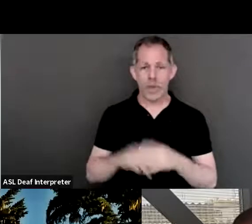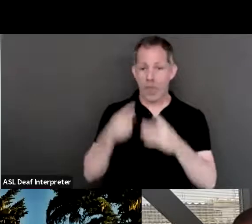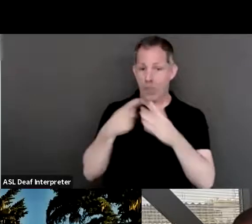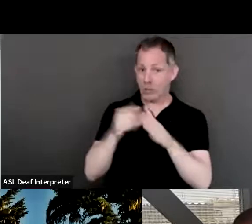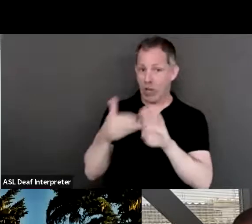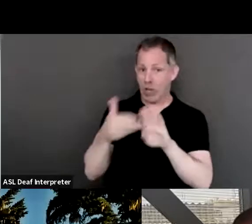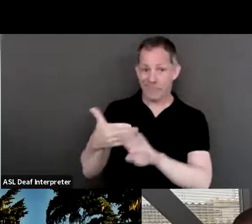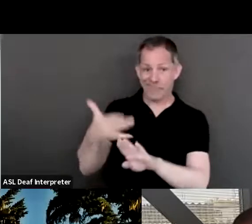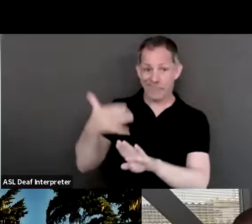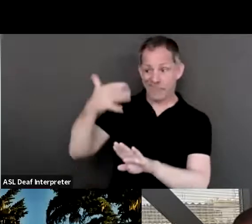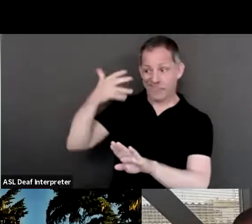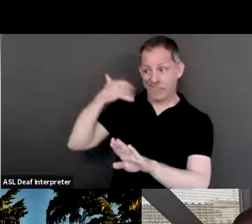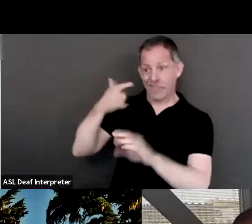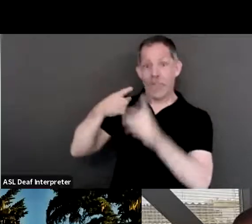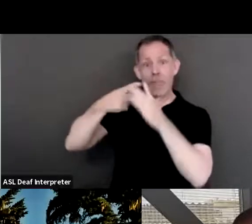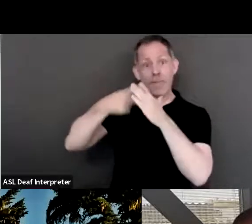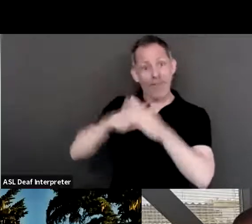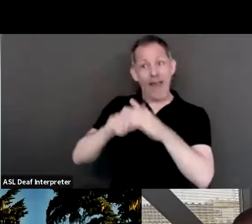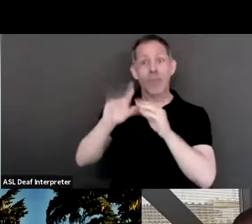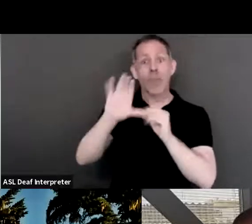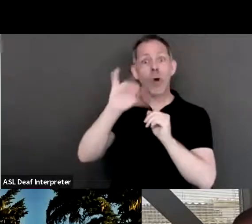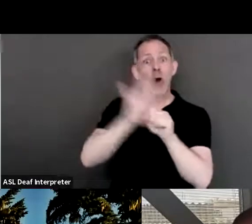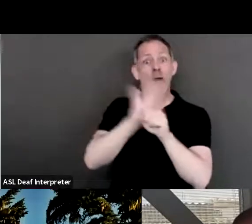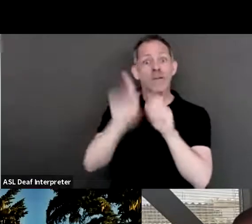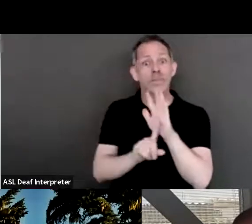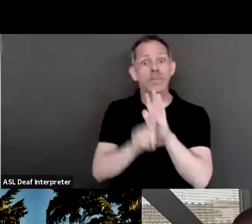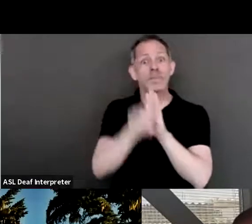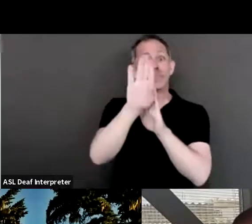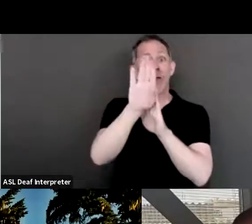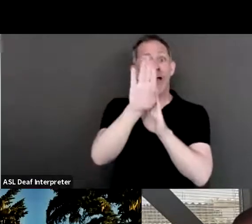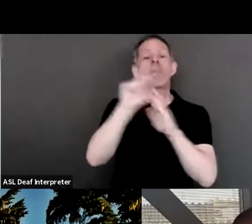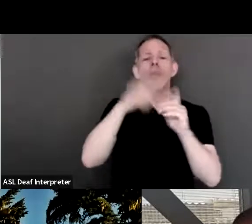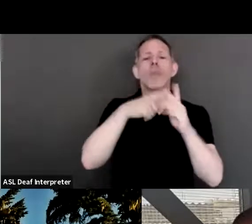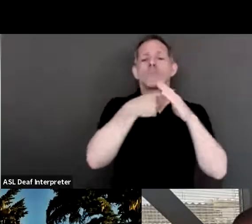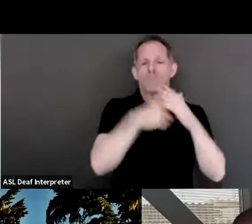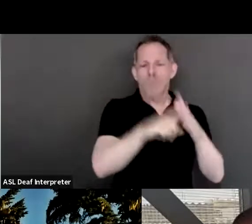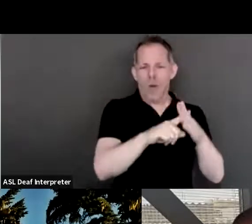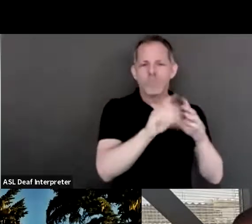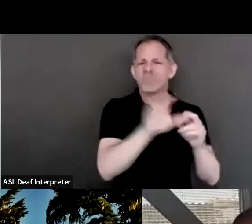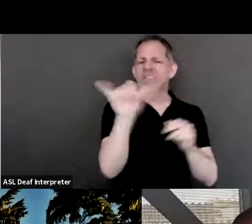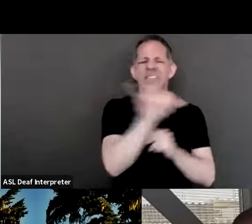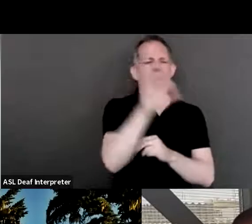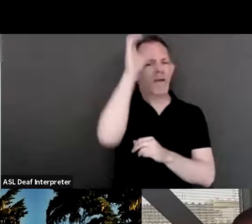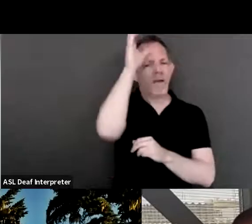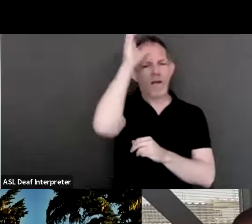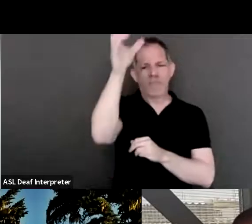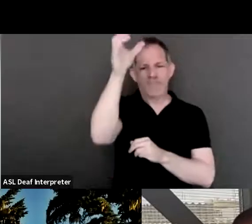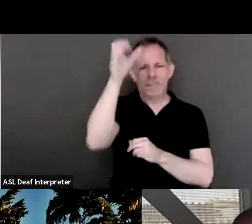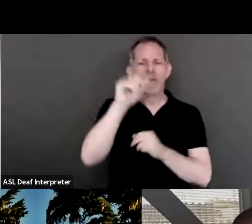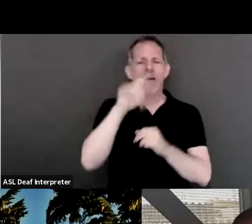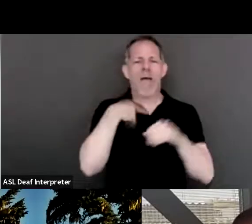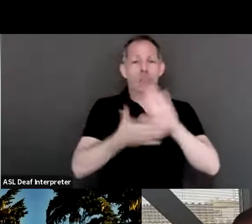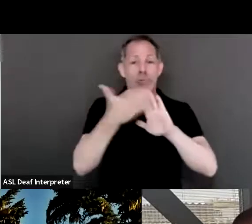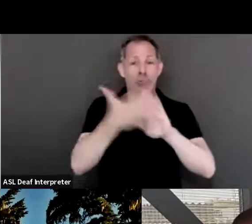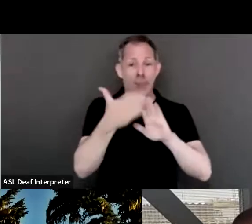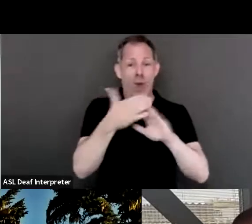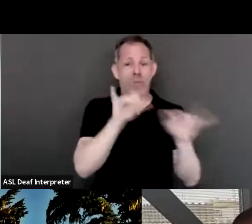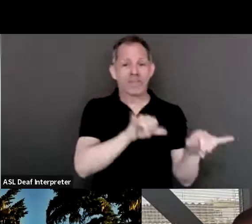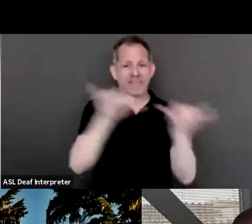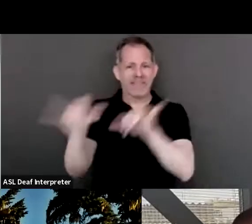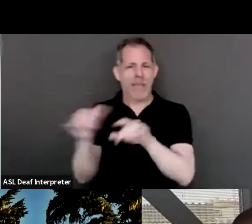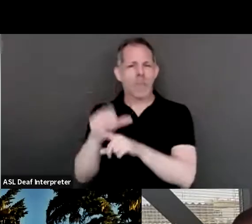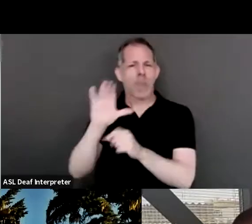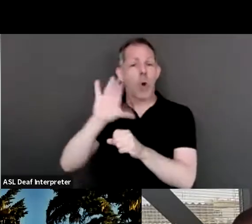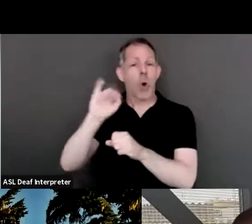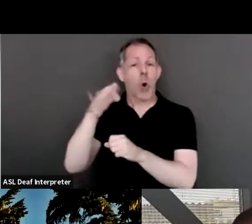done with folks in encampments around opioids, we use geospatial data mapping, GIS capability that was